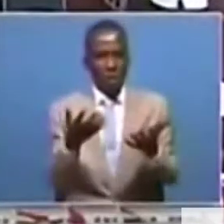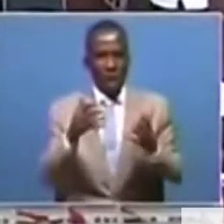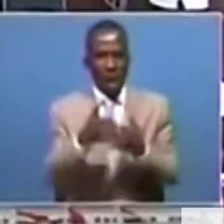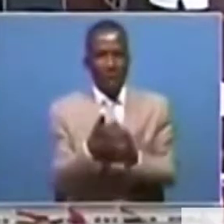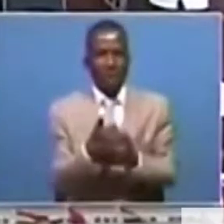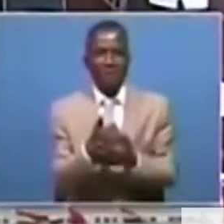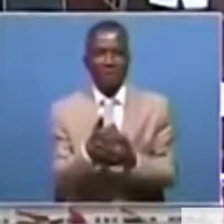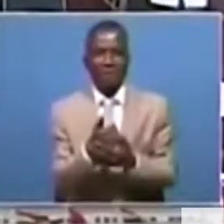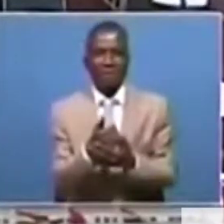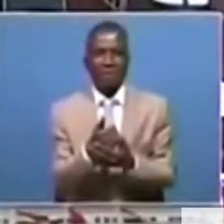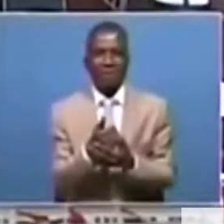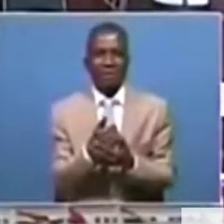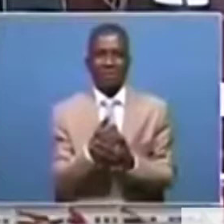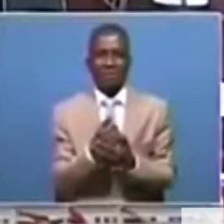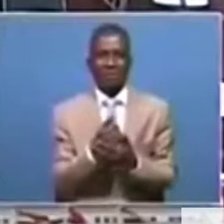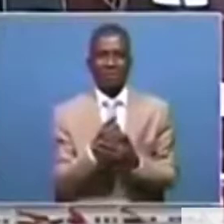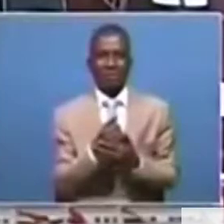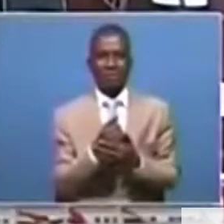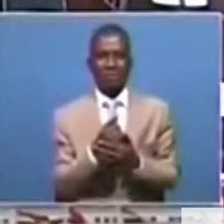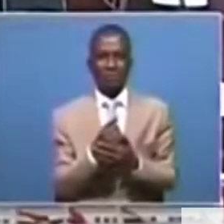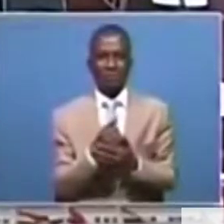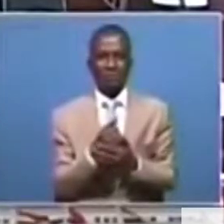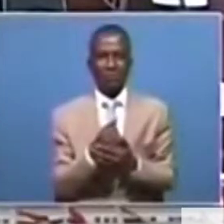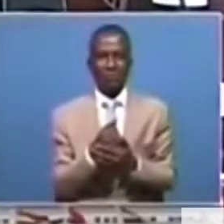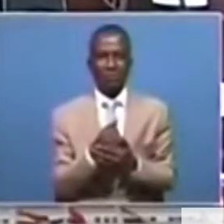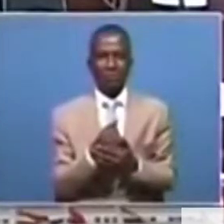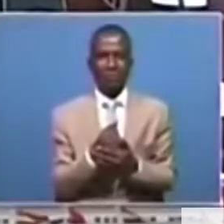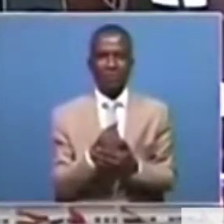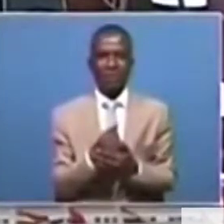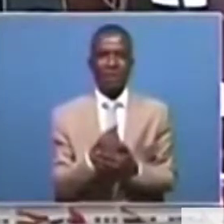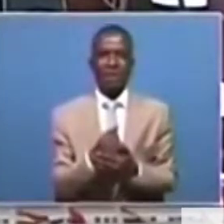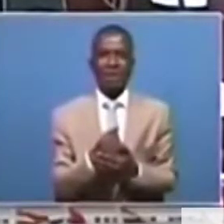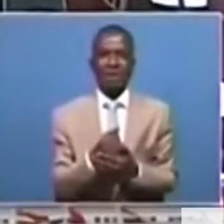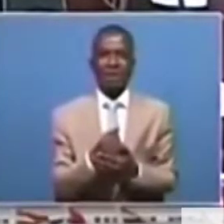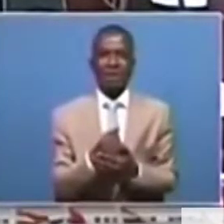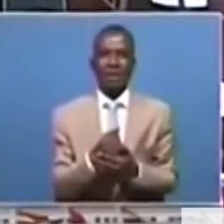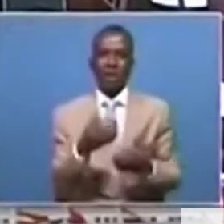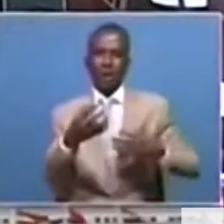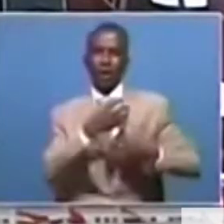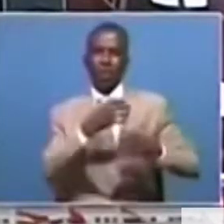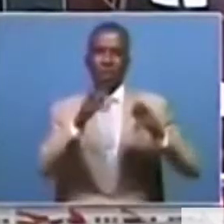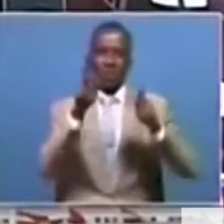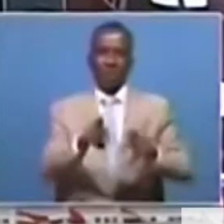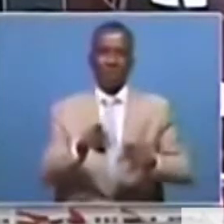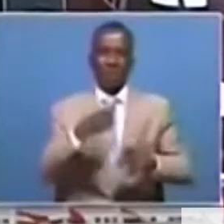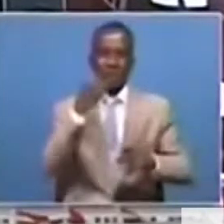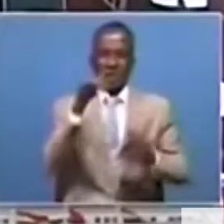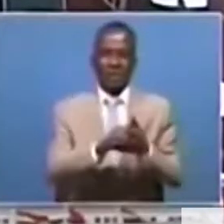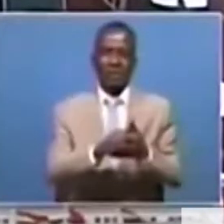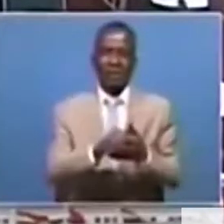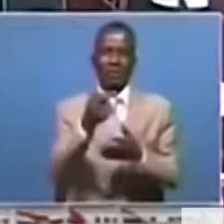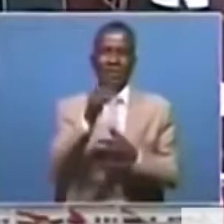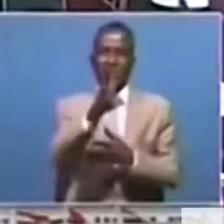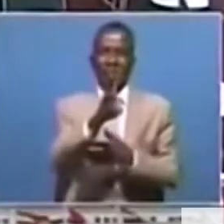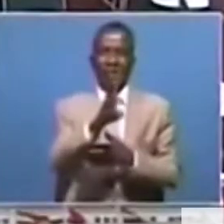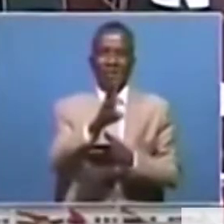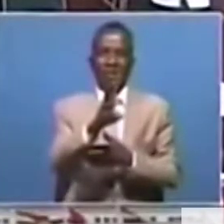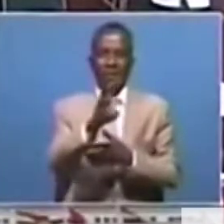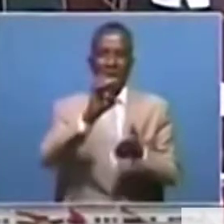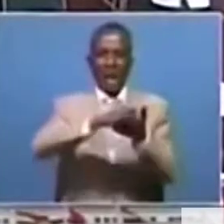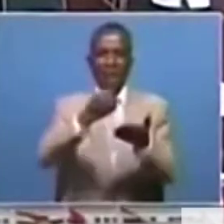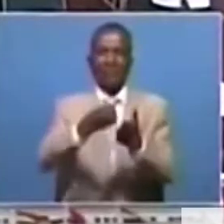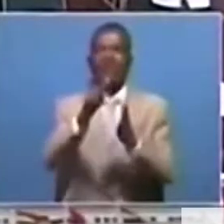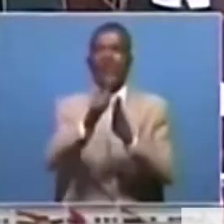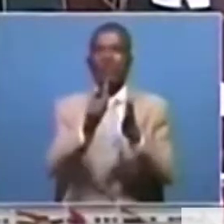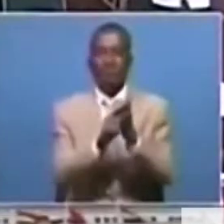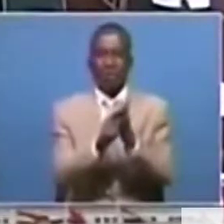respondents, since there was none. The petitioner in his submissions made reference to Section 26 of the Evidence